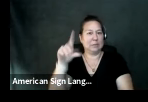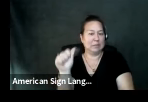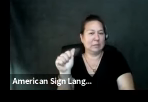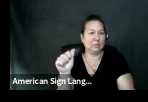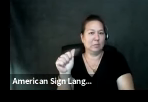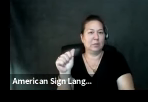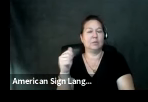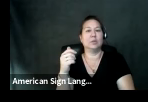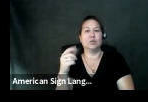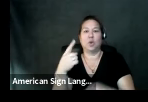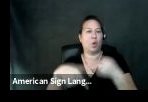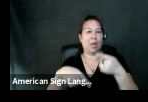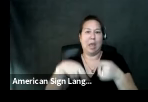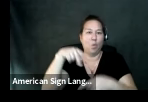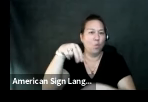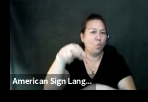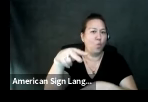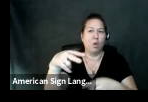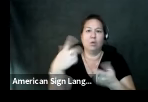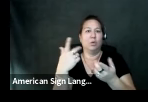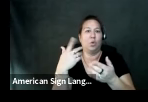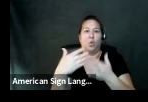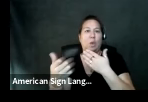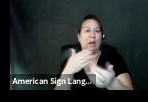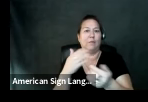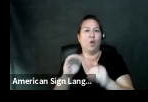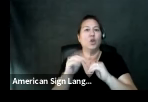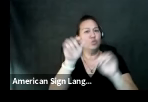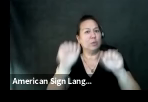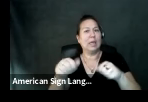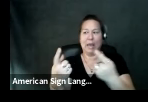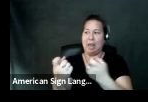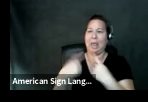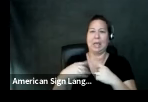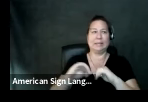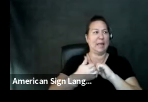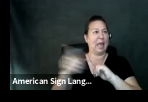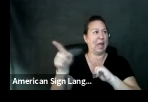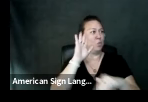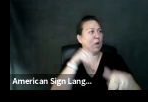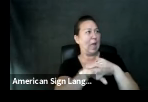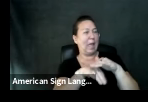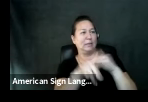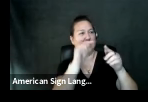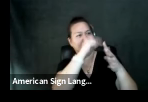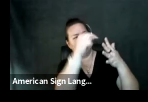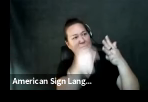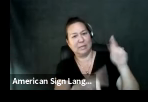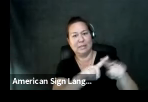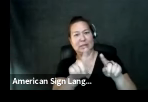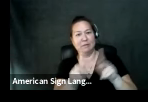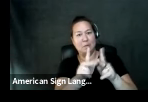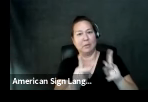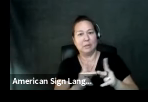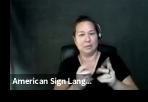the entirety of the campus. And I think this is also a really good question to ask is, how can